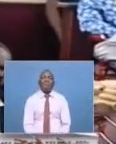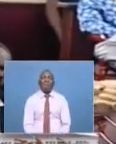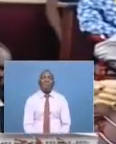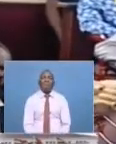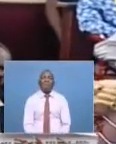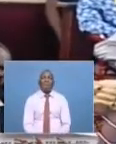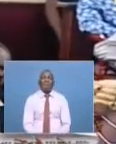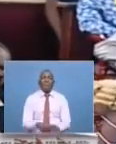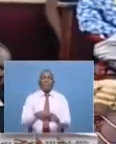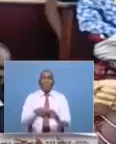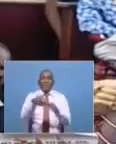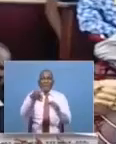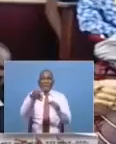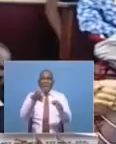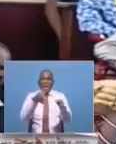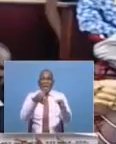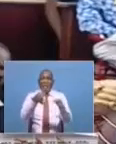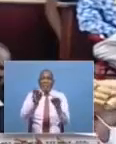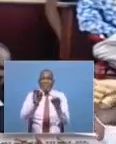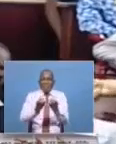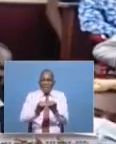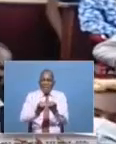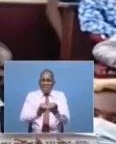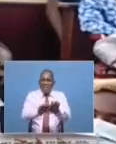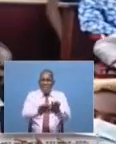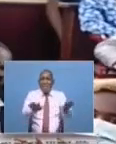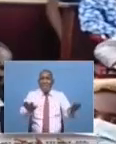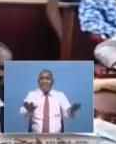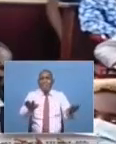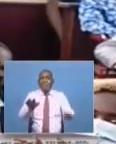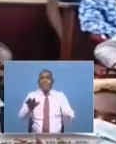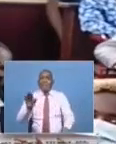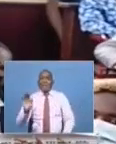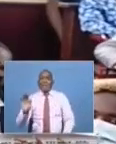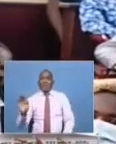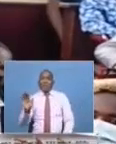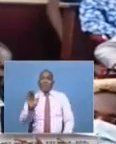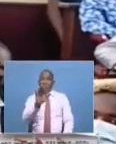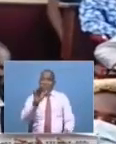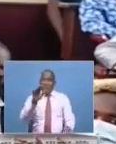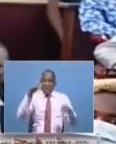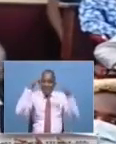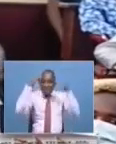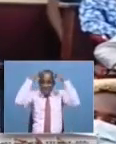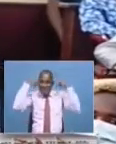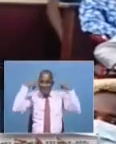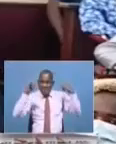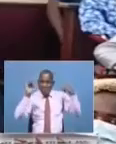make clear that your Lordship's ruling,